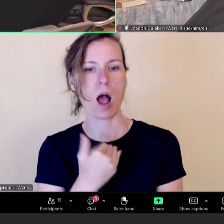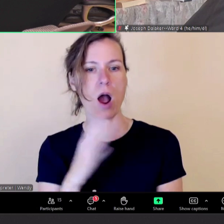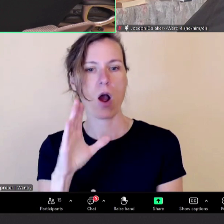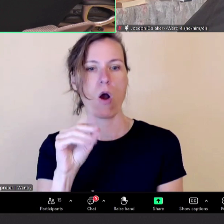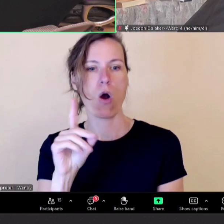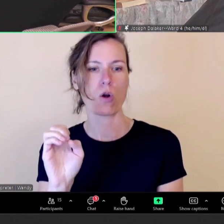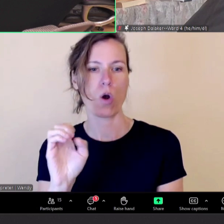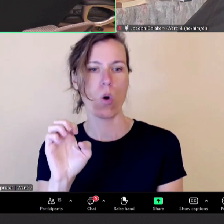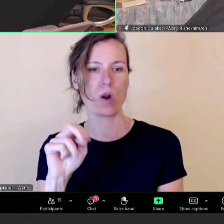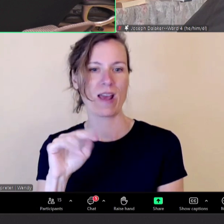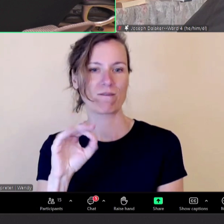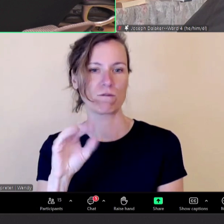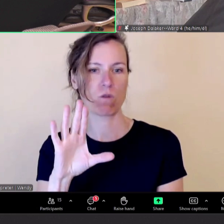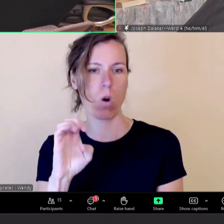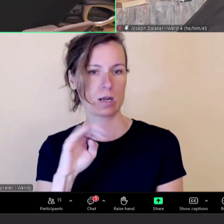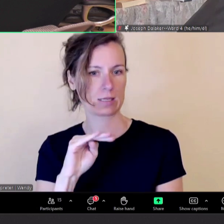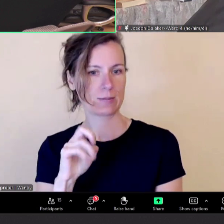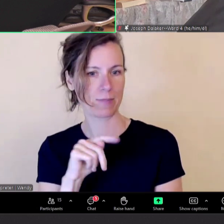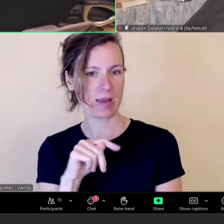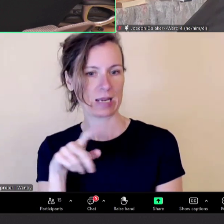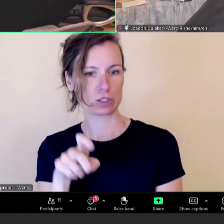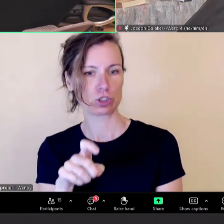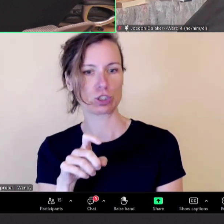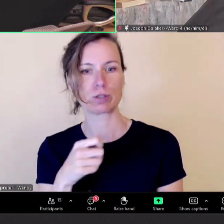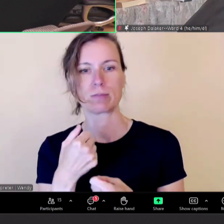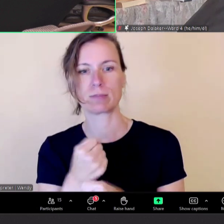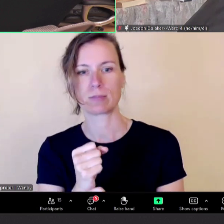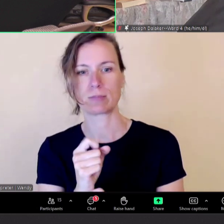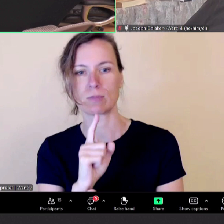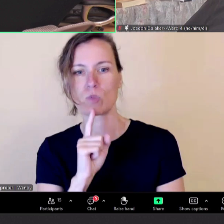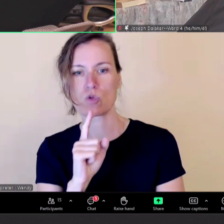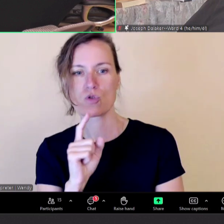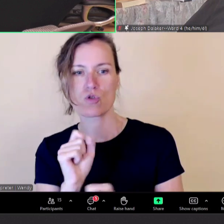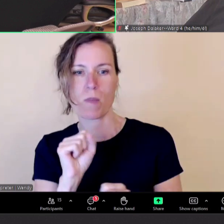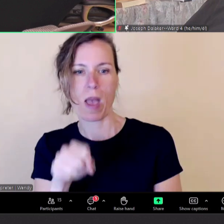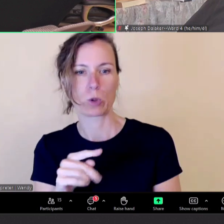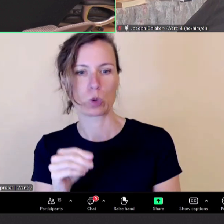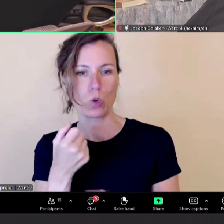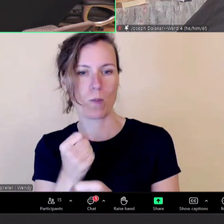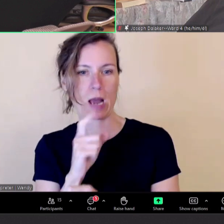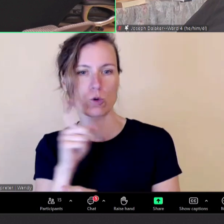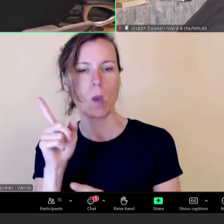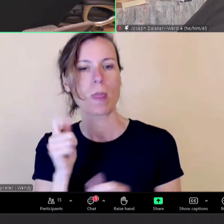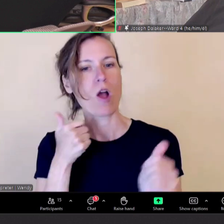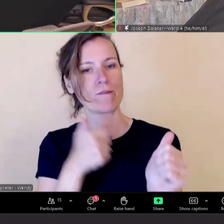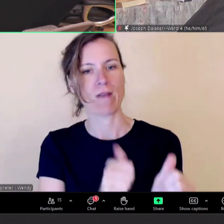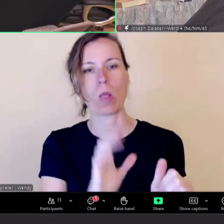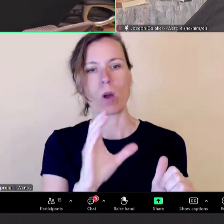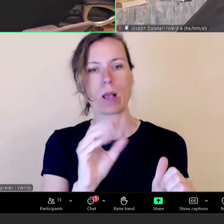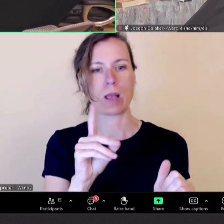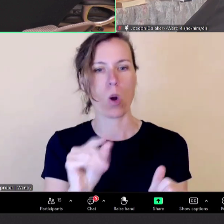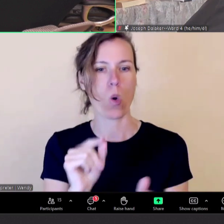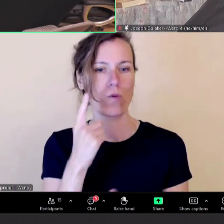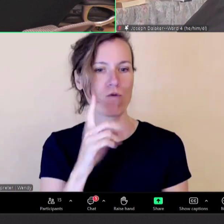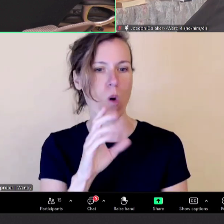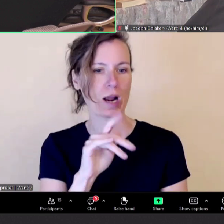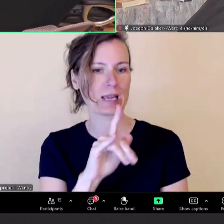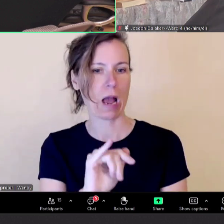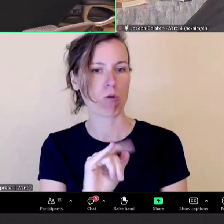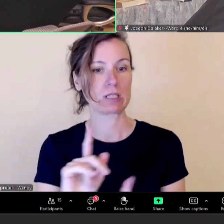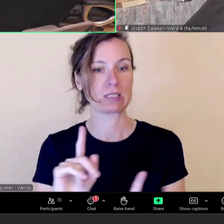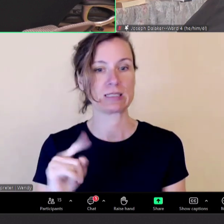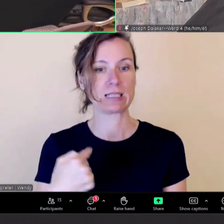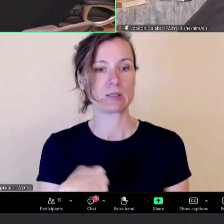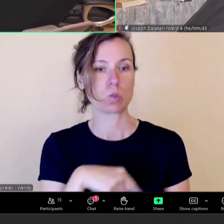to ensure that they're following the county code, since we're the ones who do permits and inspections for them.